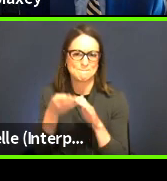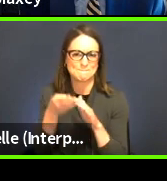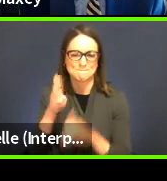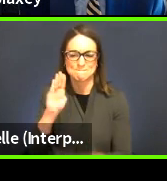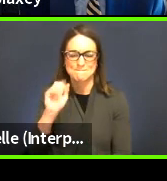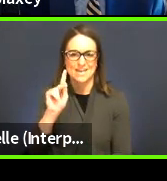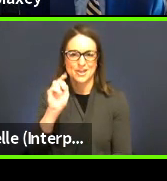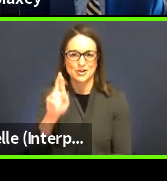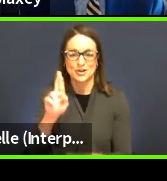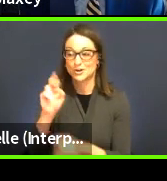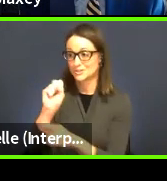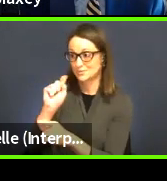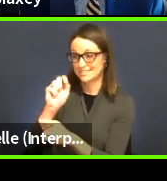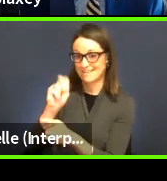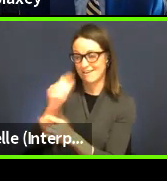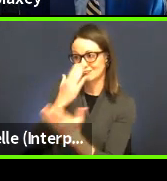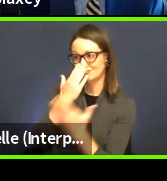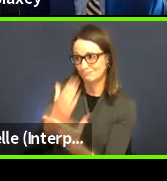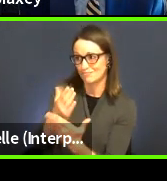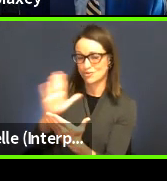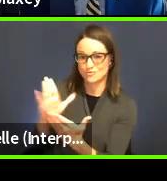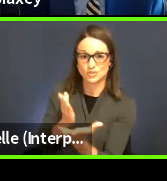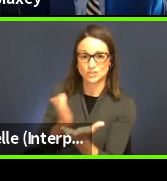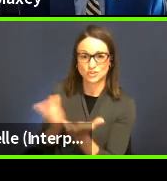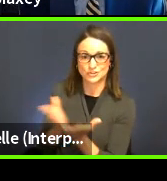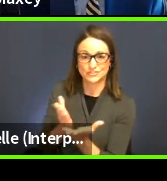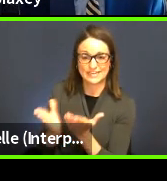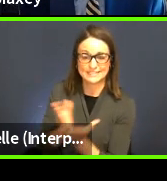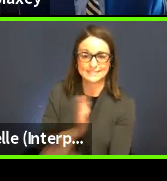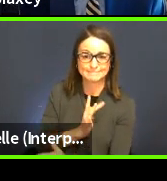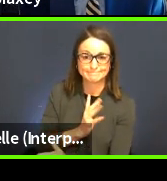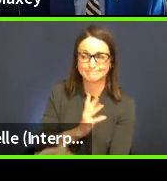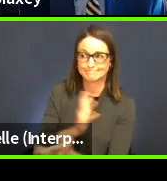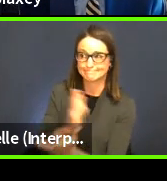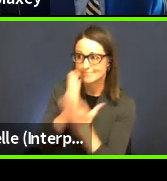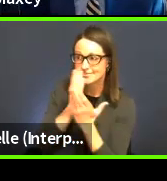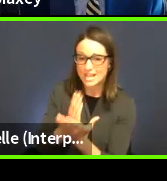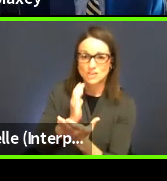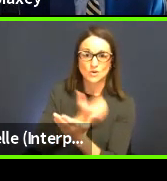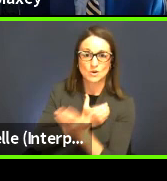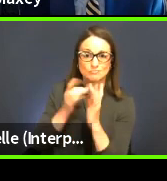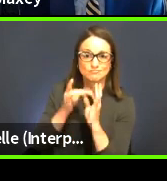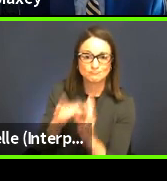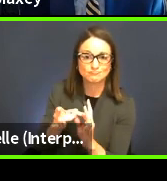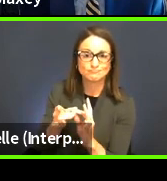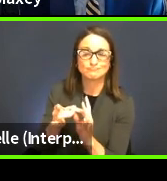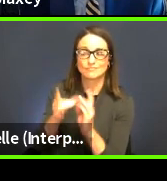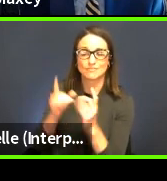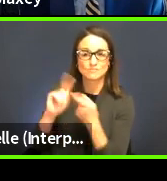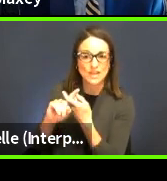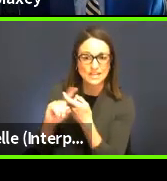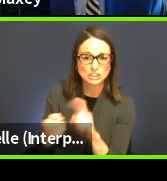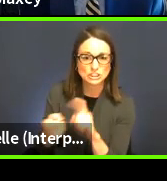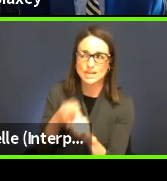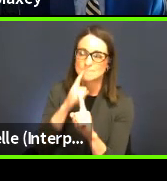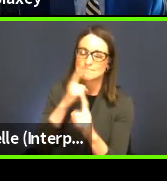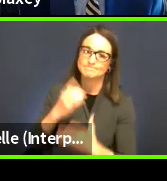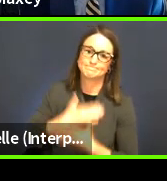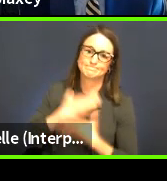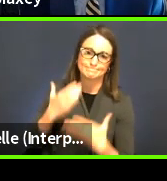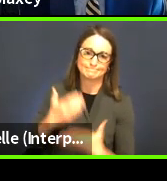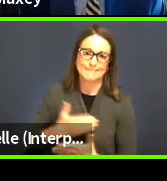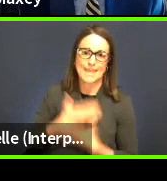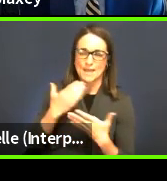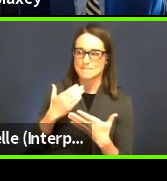want to thank you for your service, for our relationship, our friendship, and I'm so glad and privileged to know you